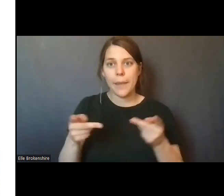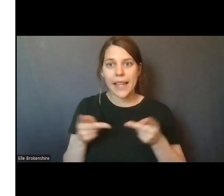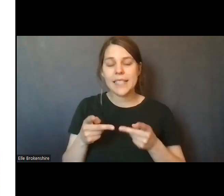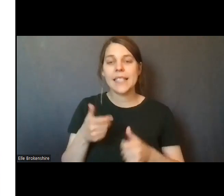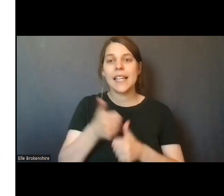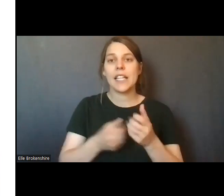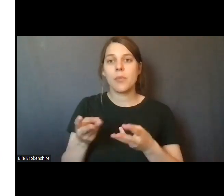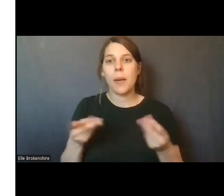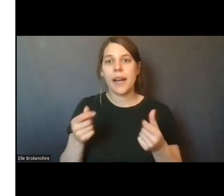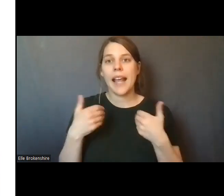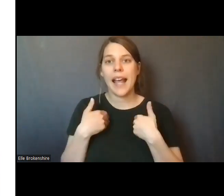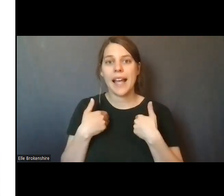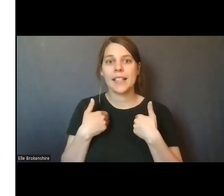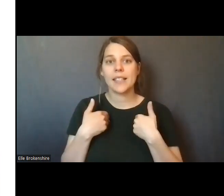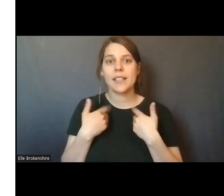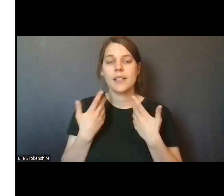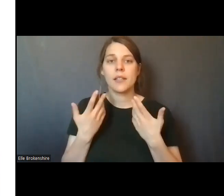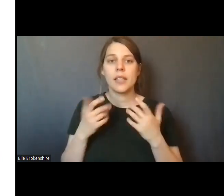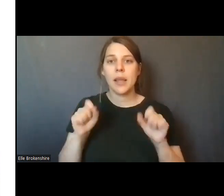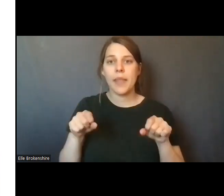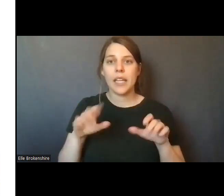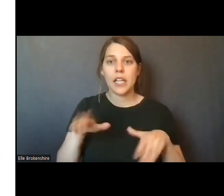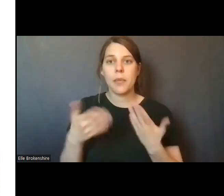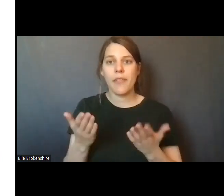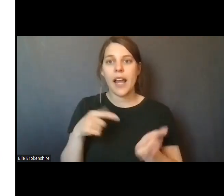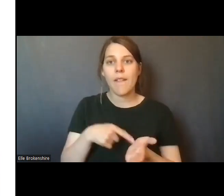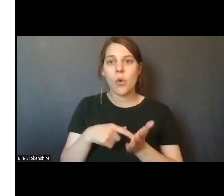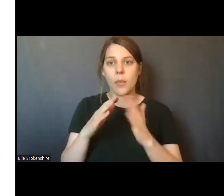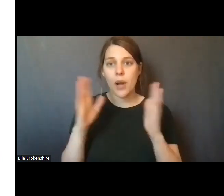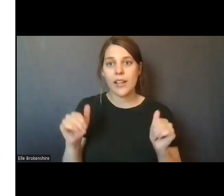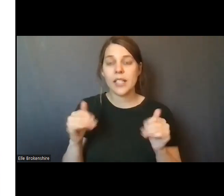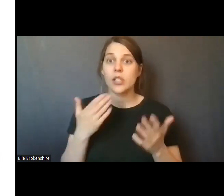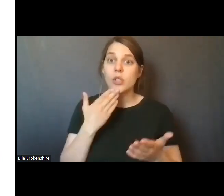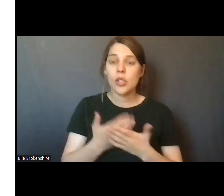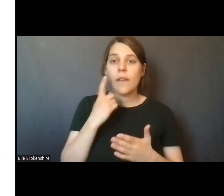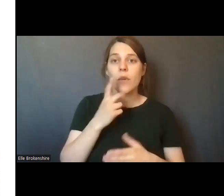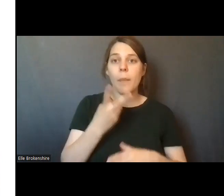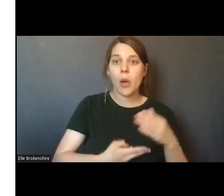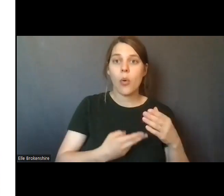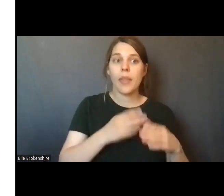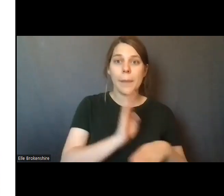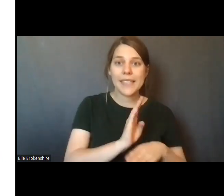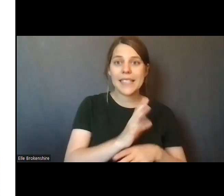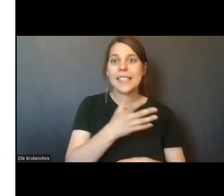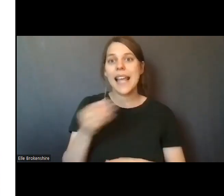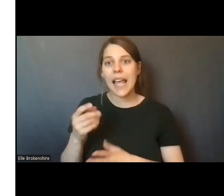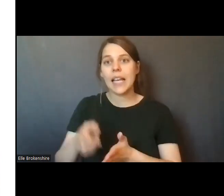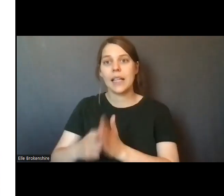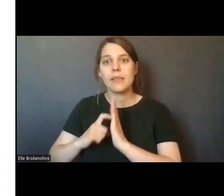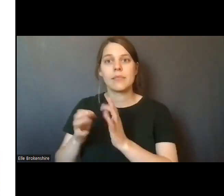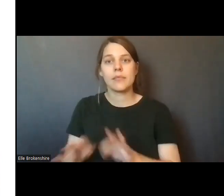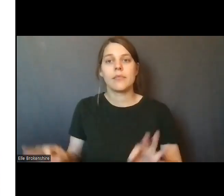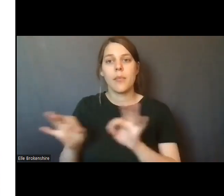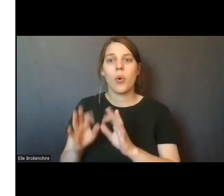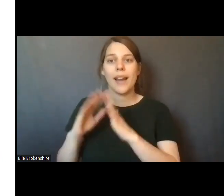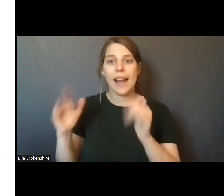have a component of affordable housing. So it's a great opportunity bringing both, commerce and much needed housing to the Hill District. So this